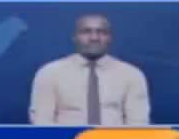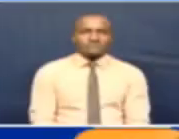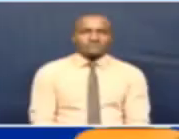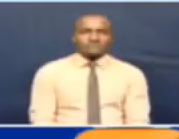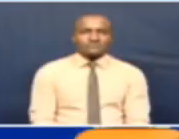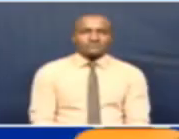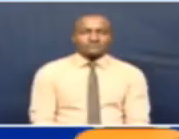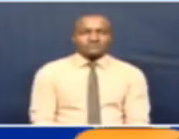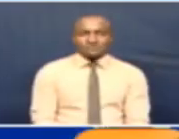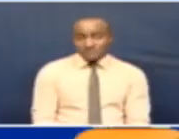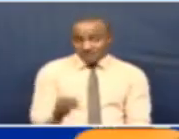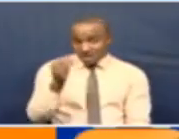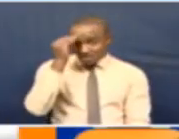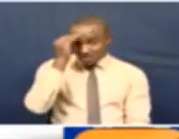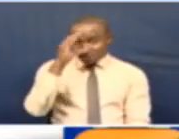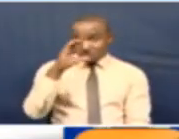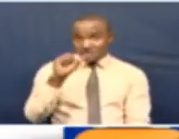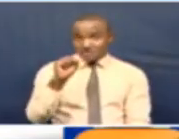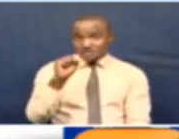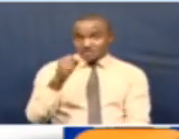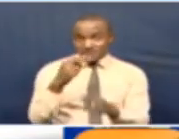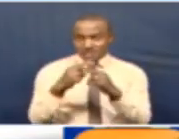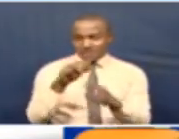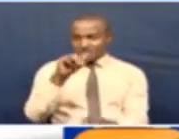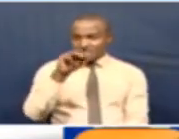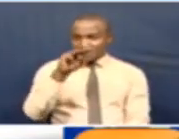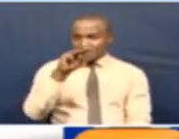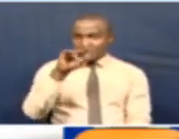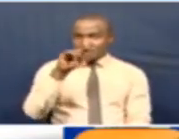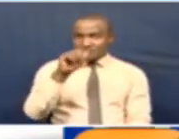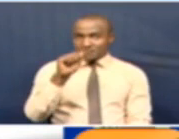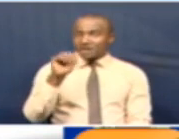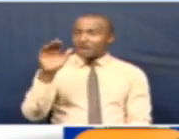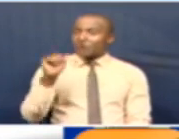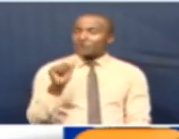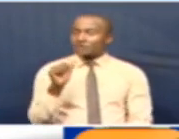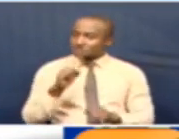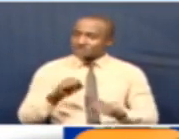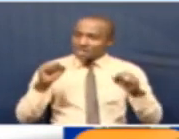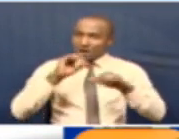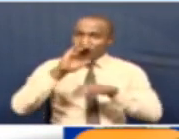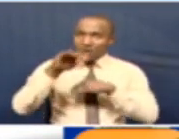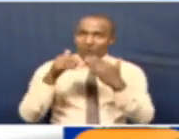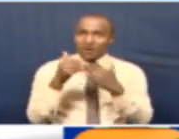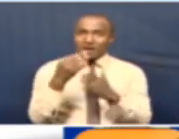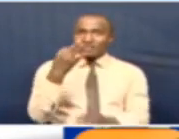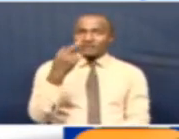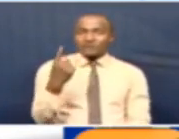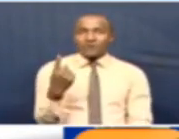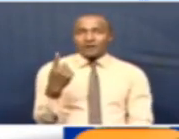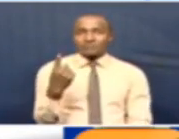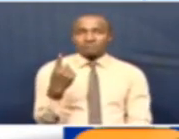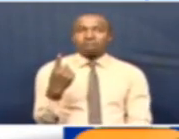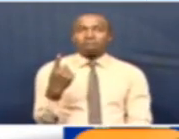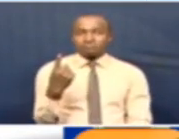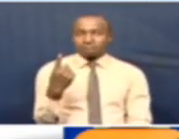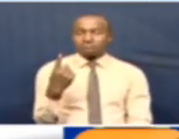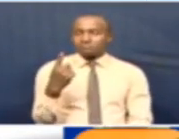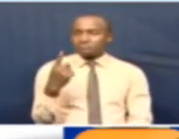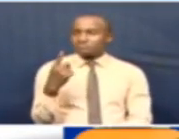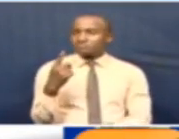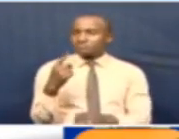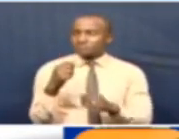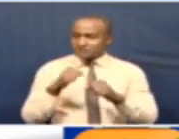Education Cabinet Secretary Amina Mohammed has summoned the chairman of all 31 universities and colleges to a crisis meeting in the latest efforts